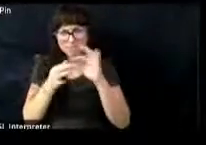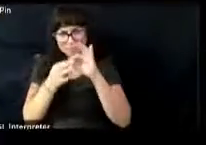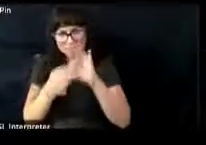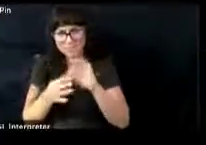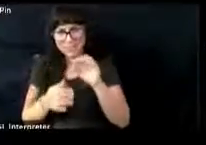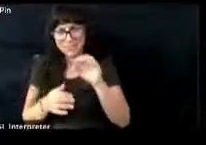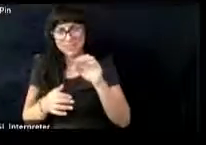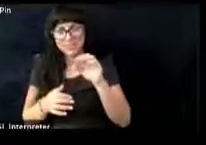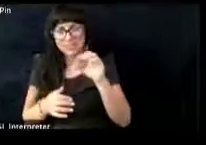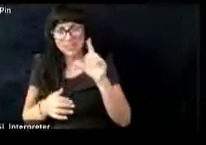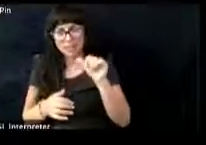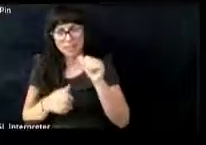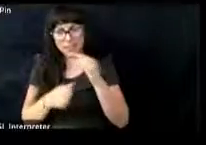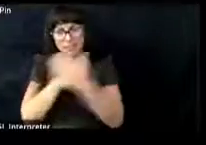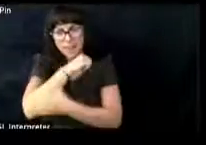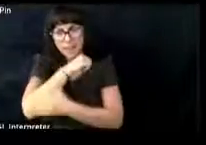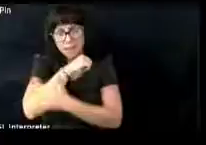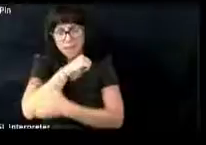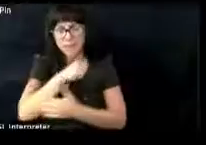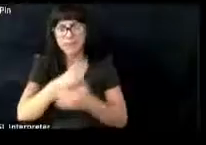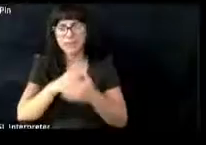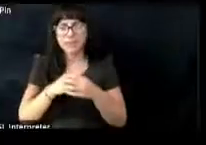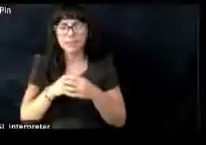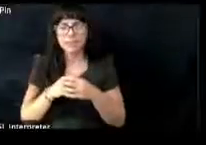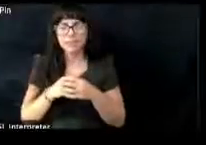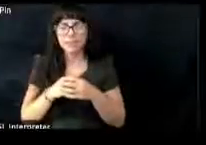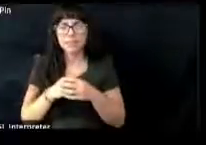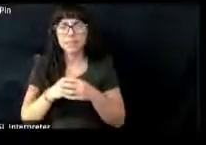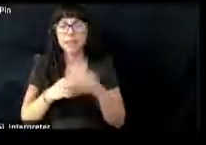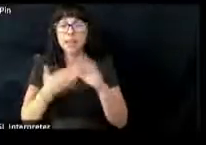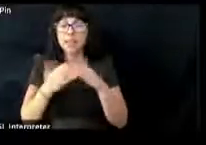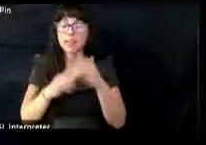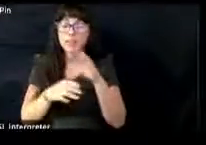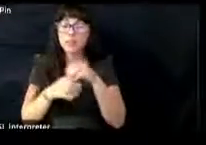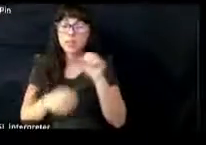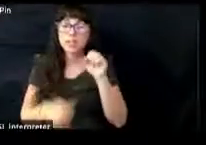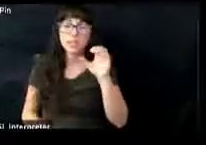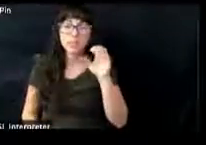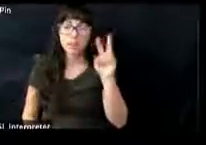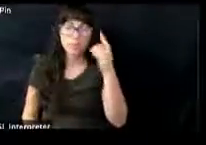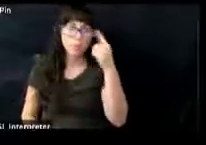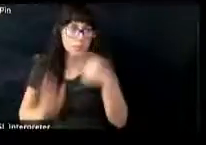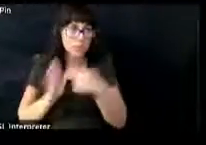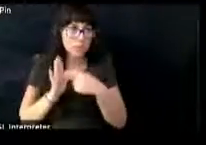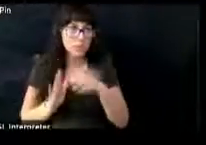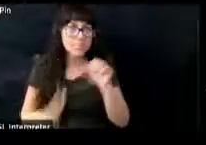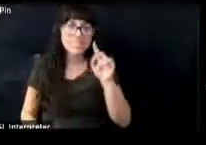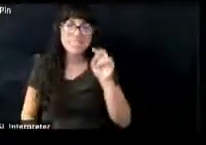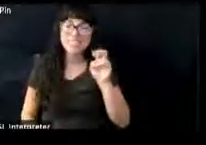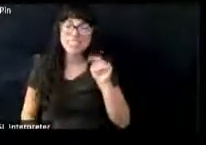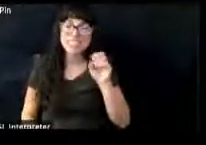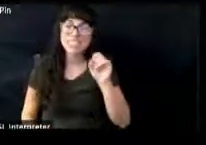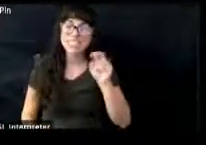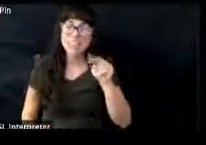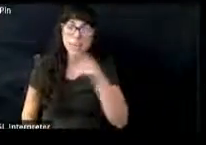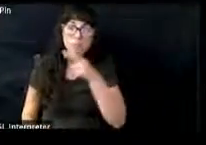County. And the communities within Santa Clarita Valley, such as Stevenson Ranch, Valencia, the